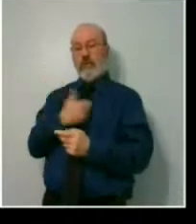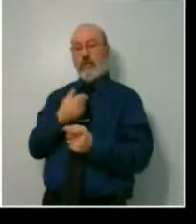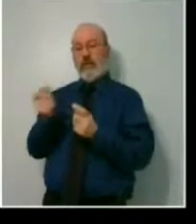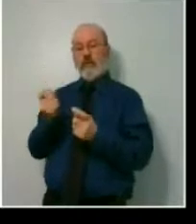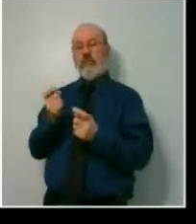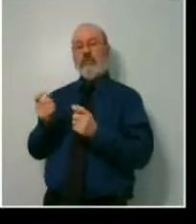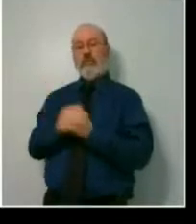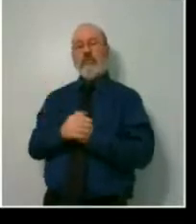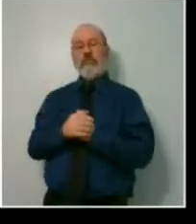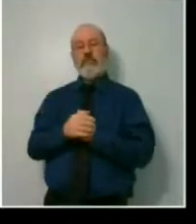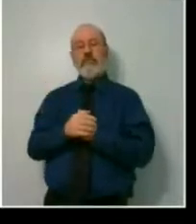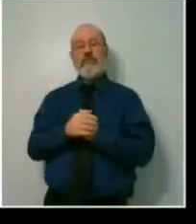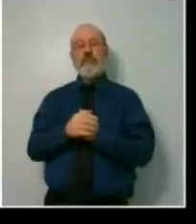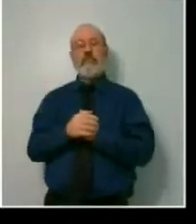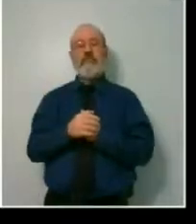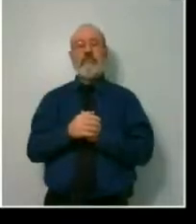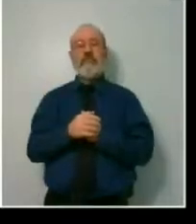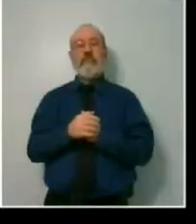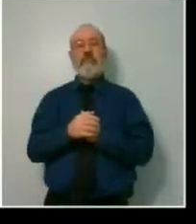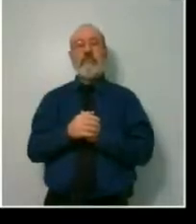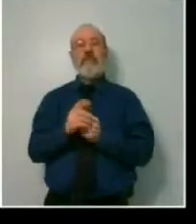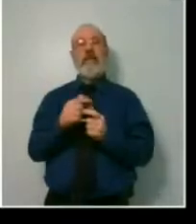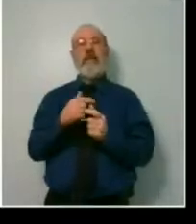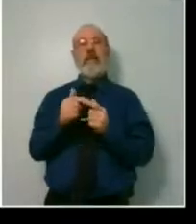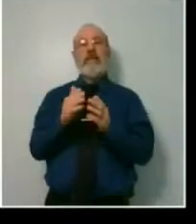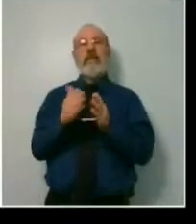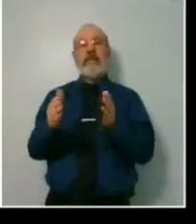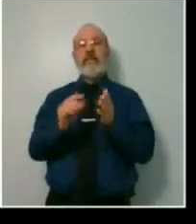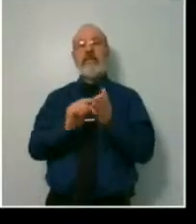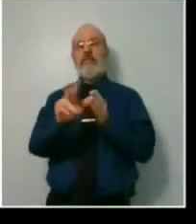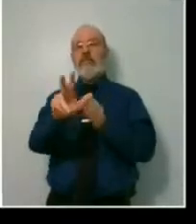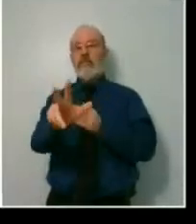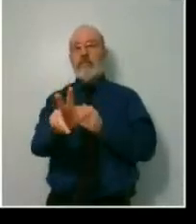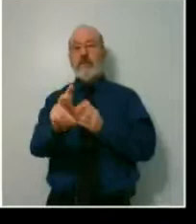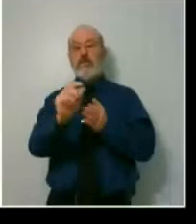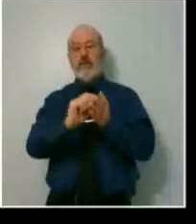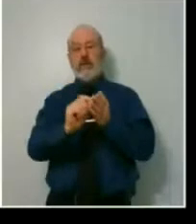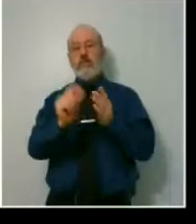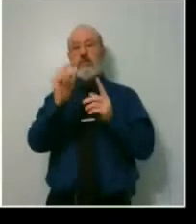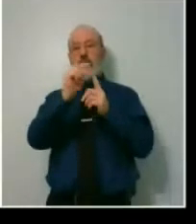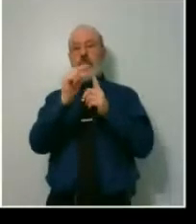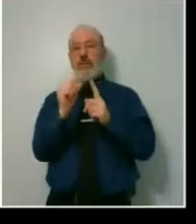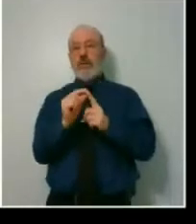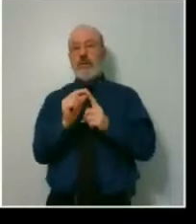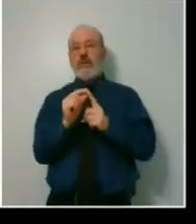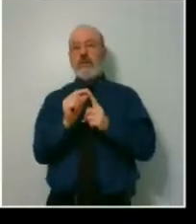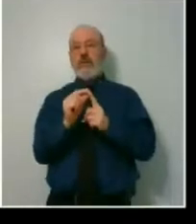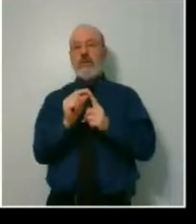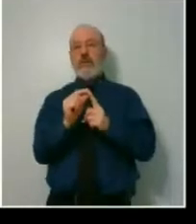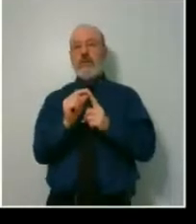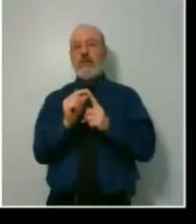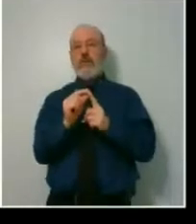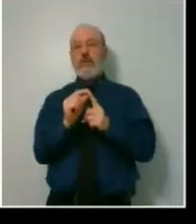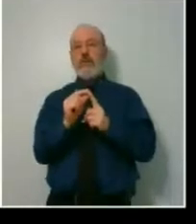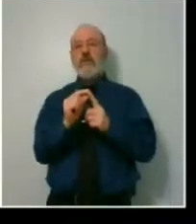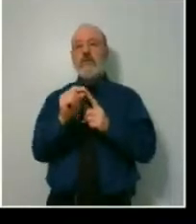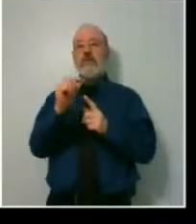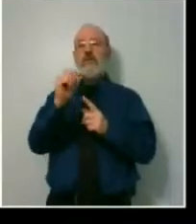control. And then next to verse number 3, I wrote the word consequence again.